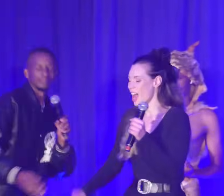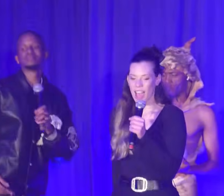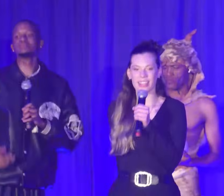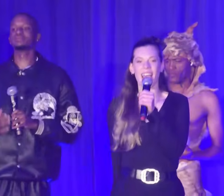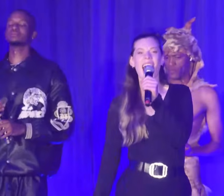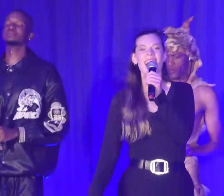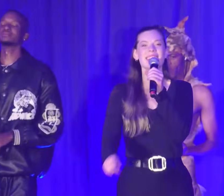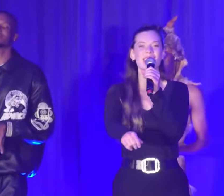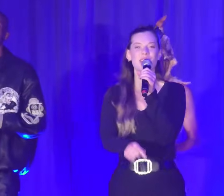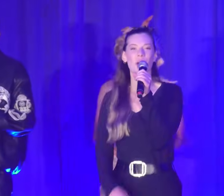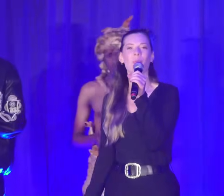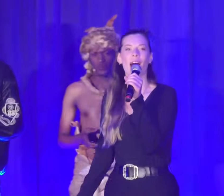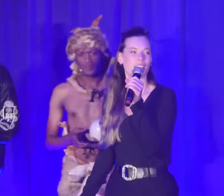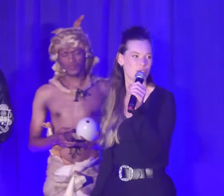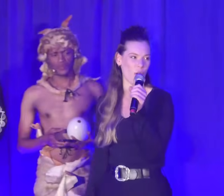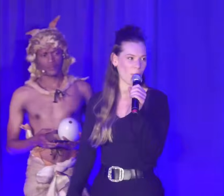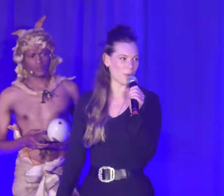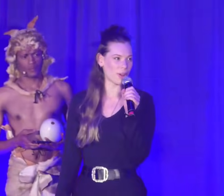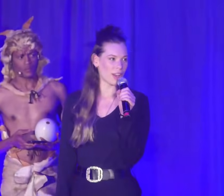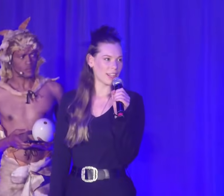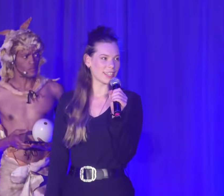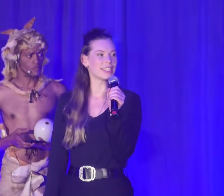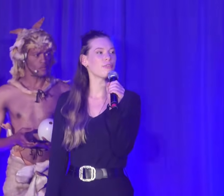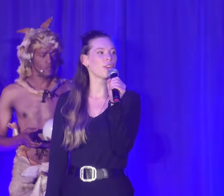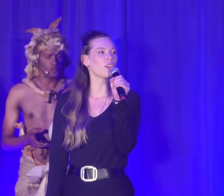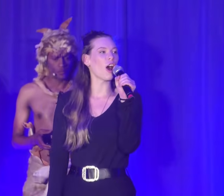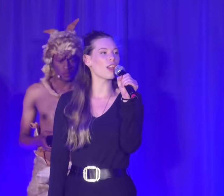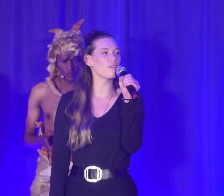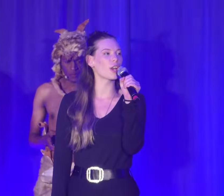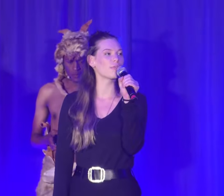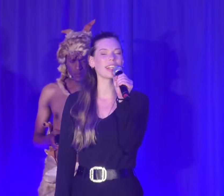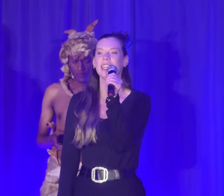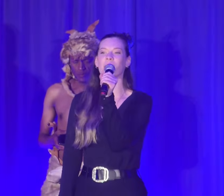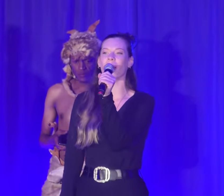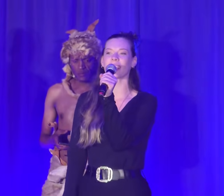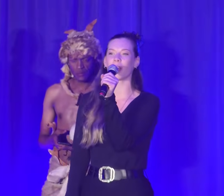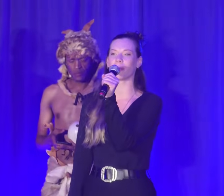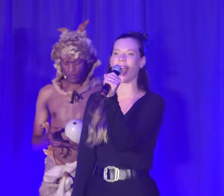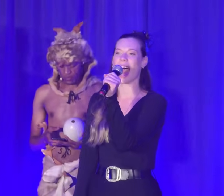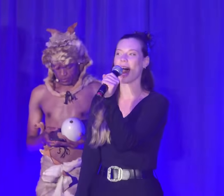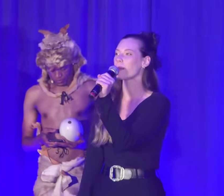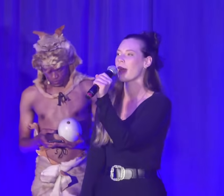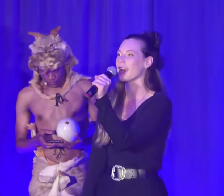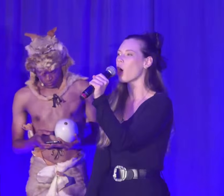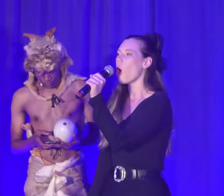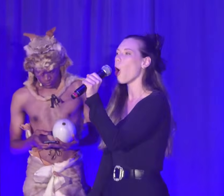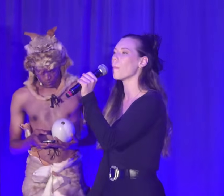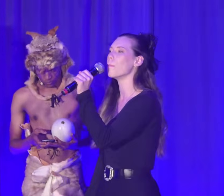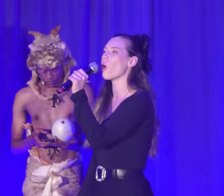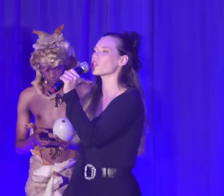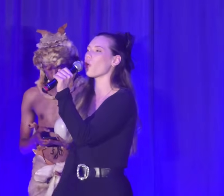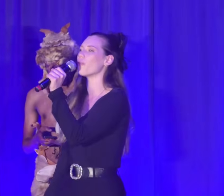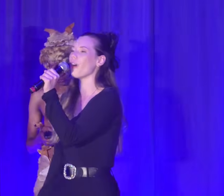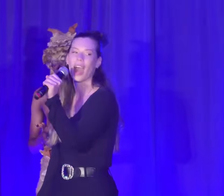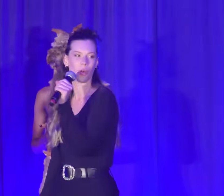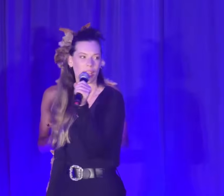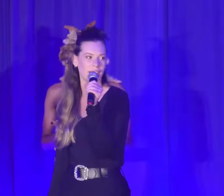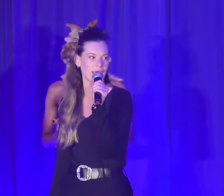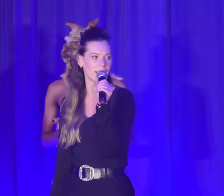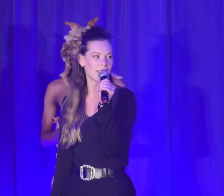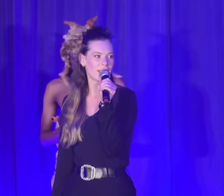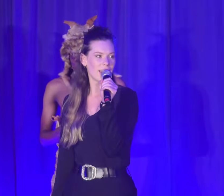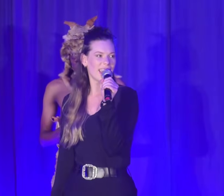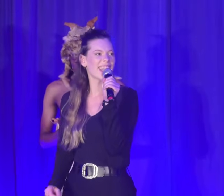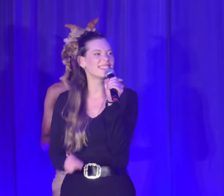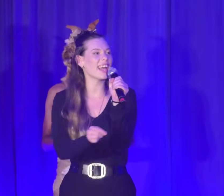Uh-huh. The X is your mic drop. Dis die finale woord wat niemand kan meer hermeng, opmors of weggooi